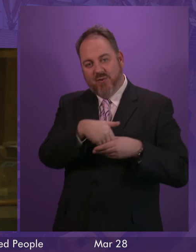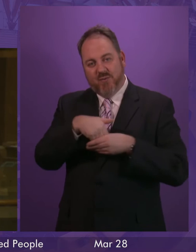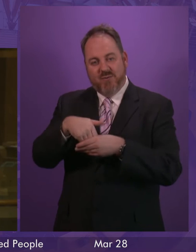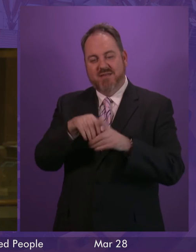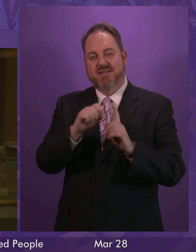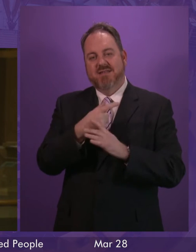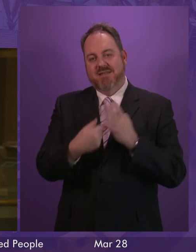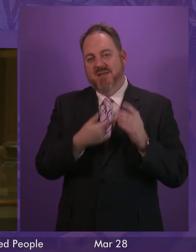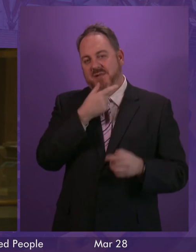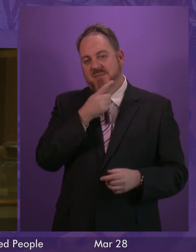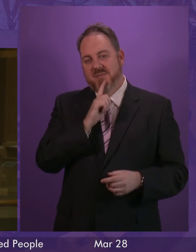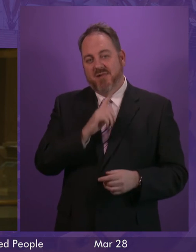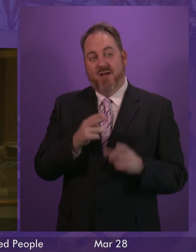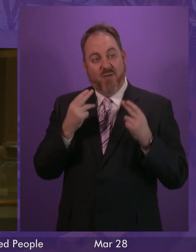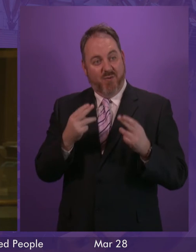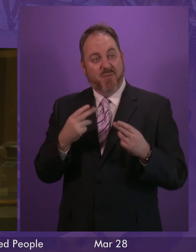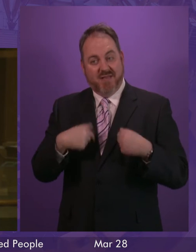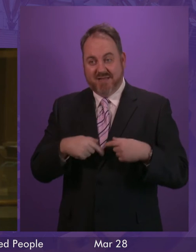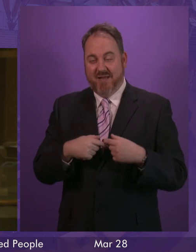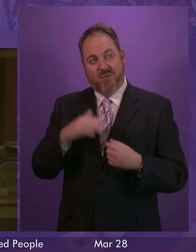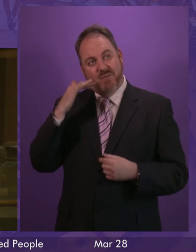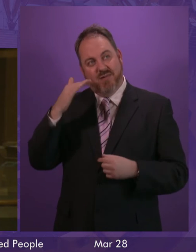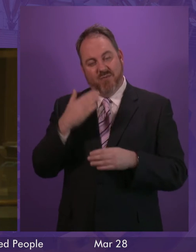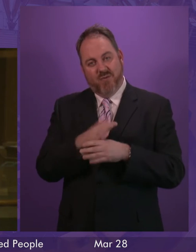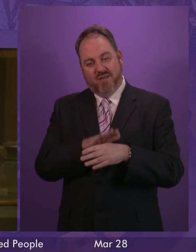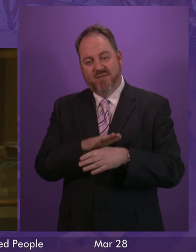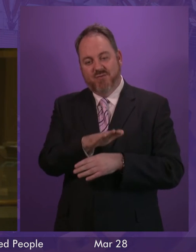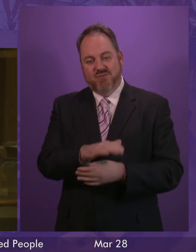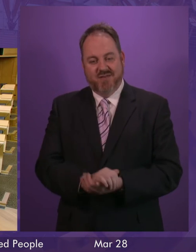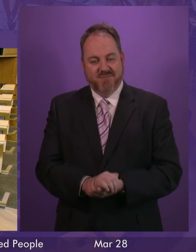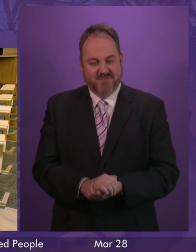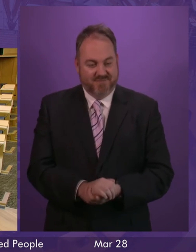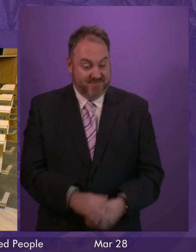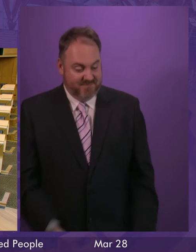spirit in which we will continue to work together to advance and ensure that progress can be made.